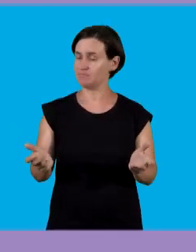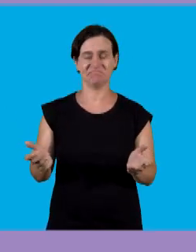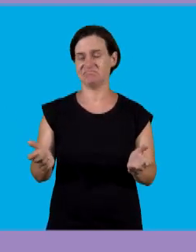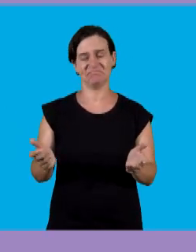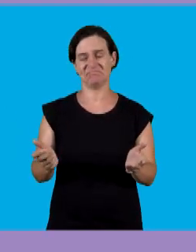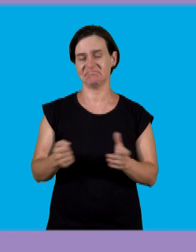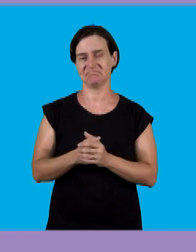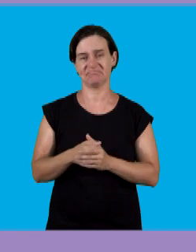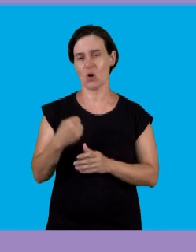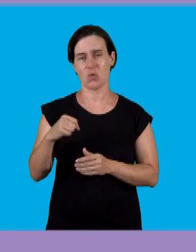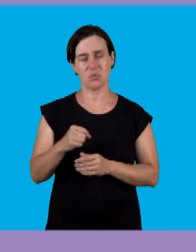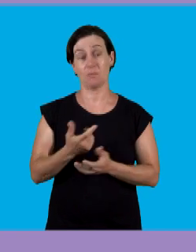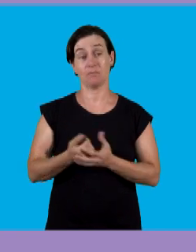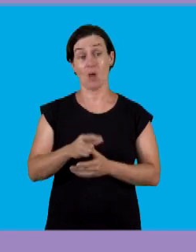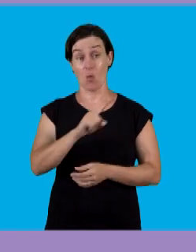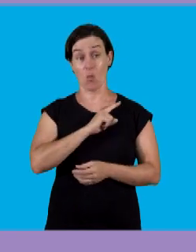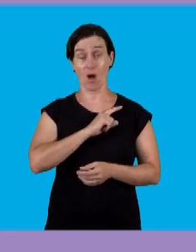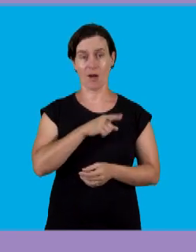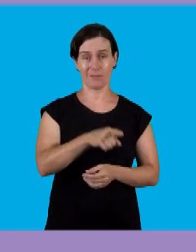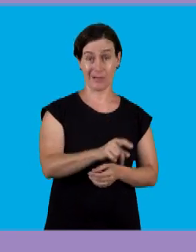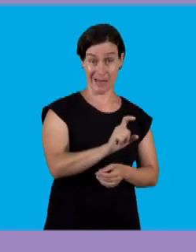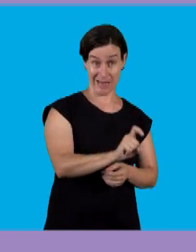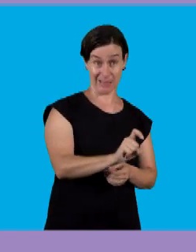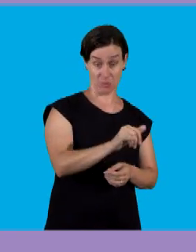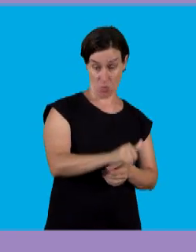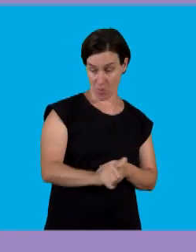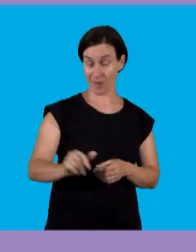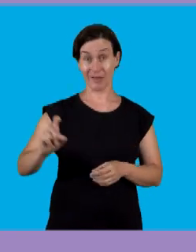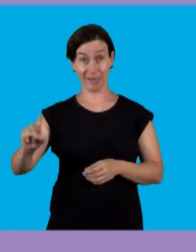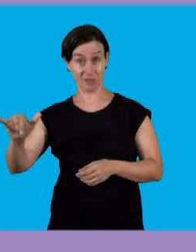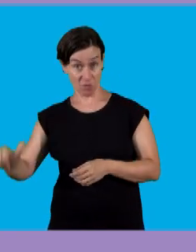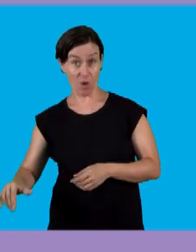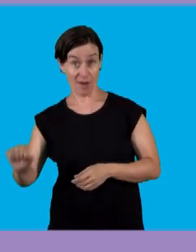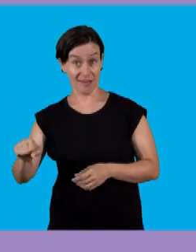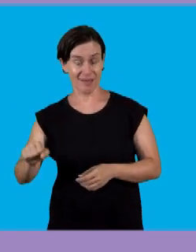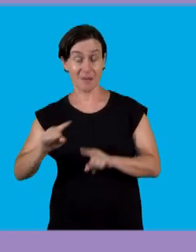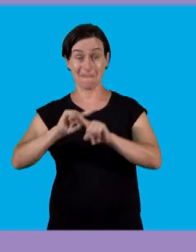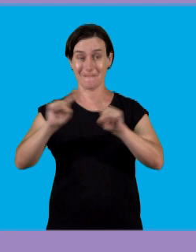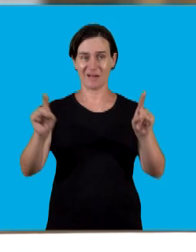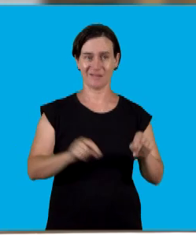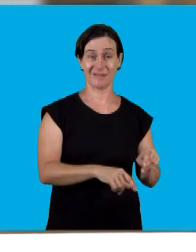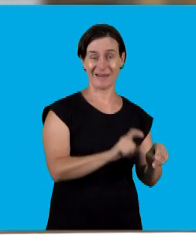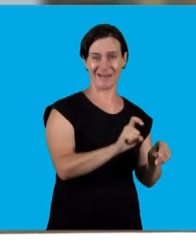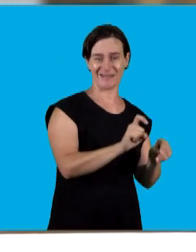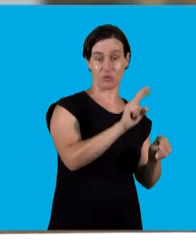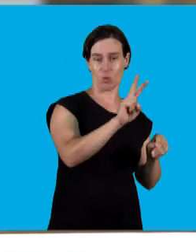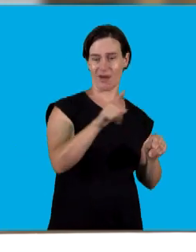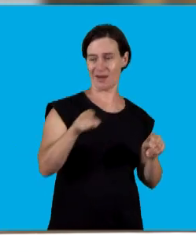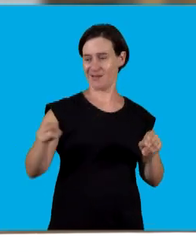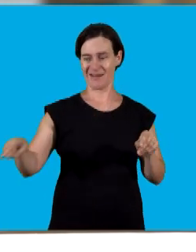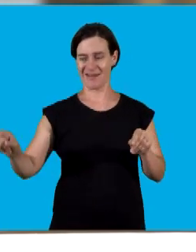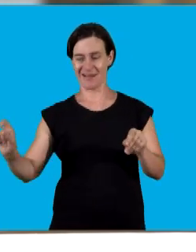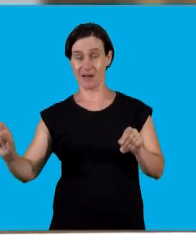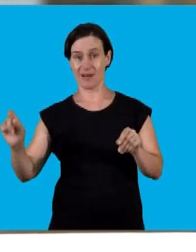No, they are not, because they do have the same variables as bases, but if we look at the exponents are